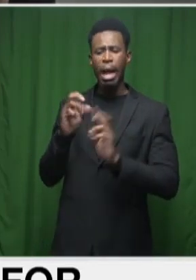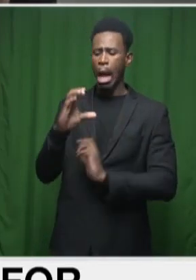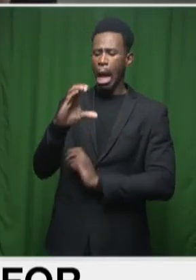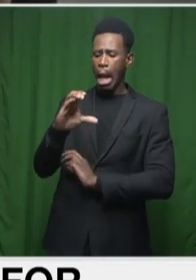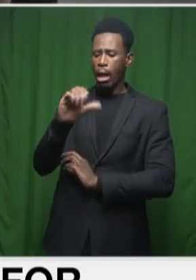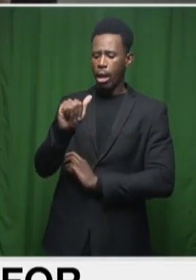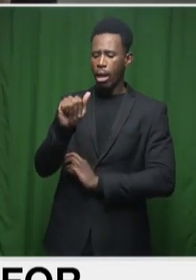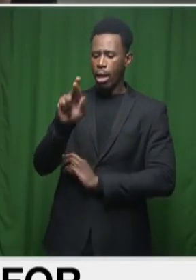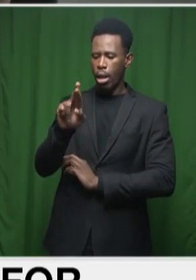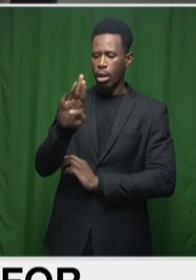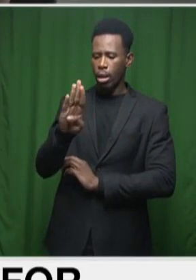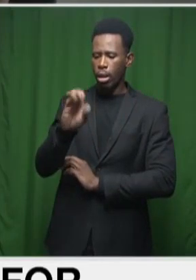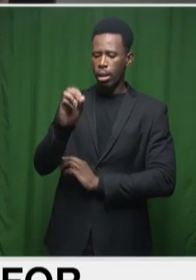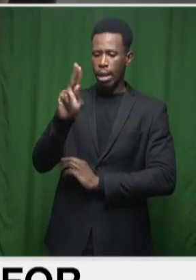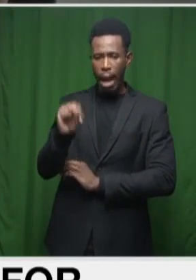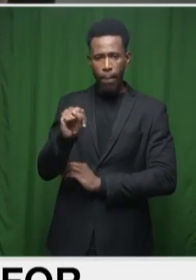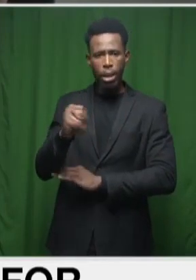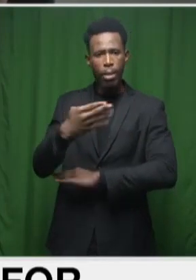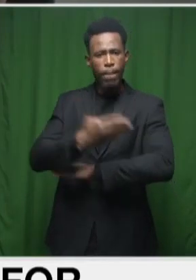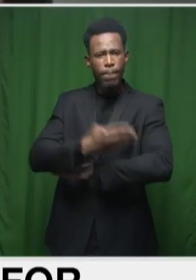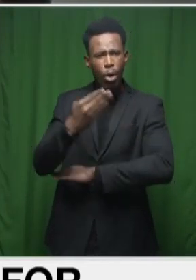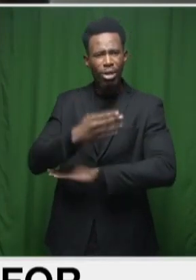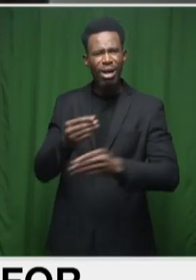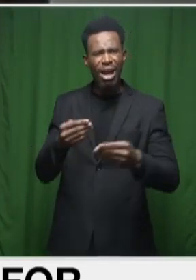and why is the EU proposing this?